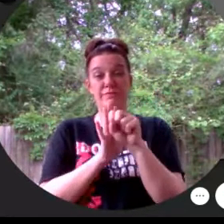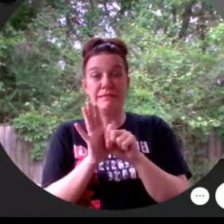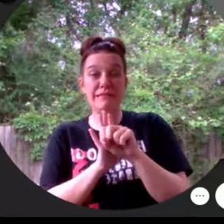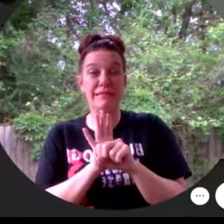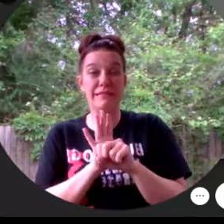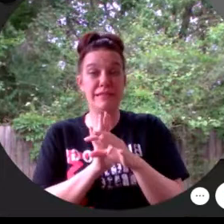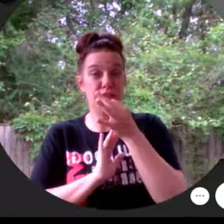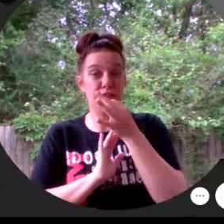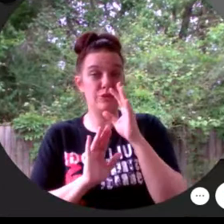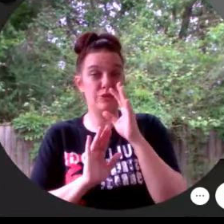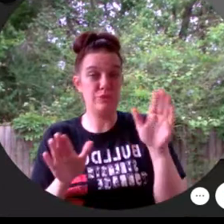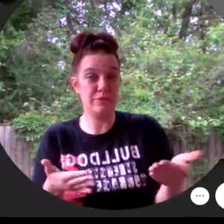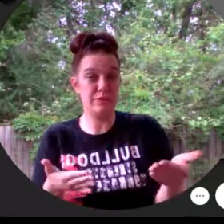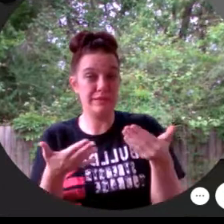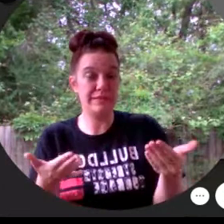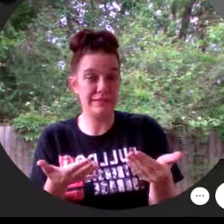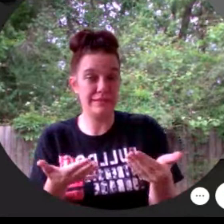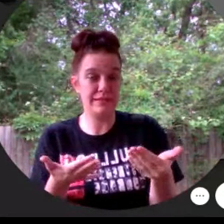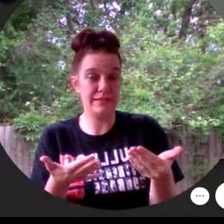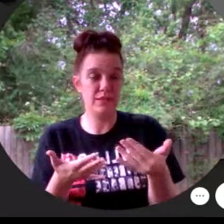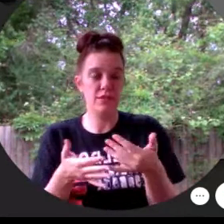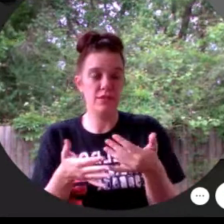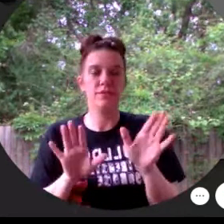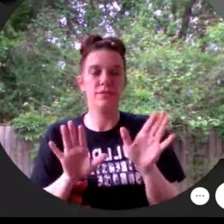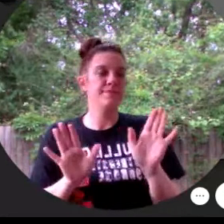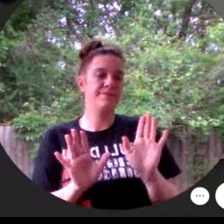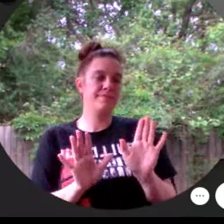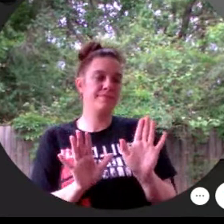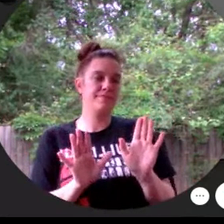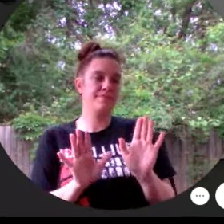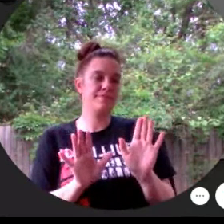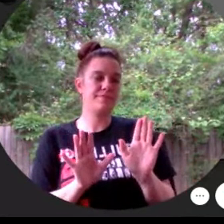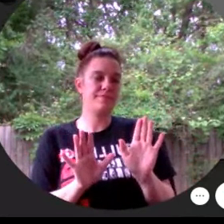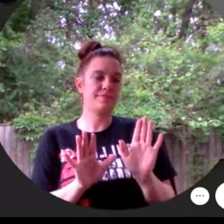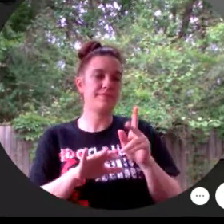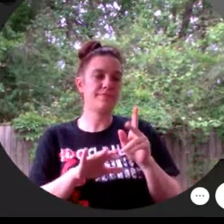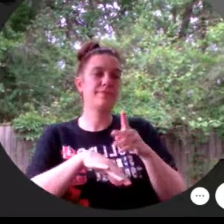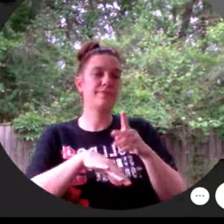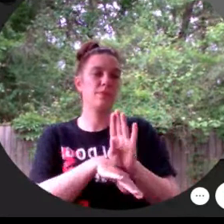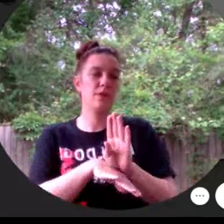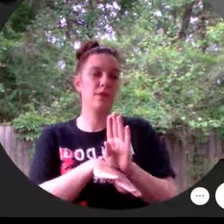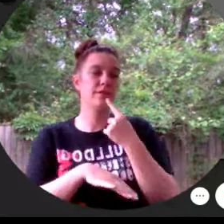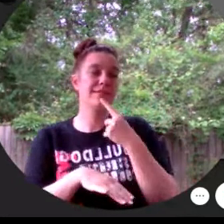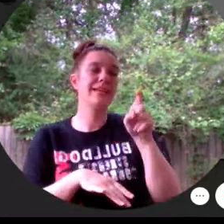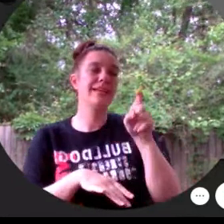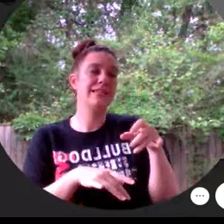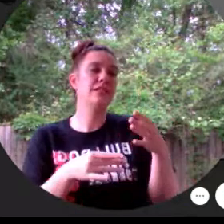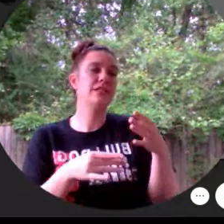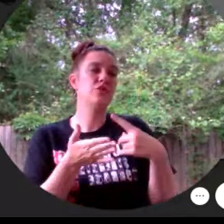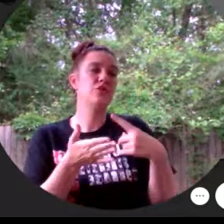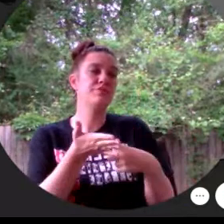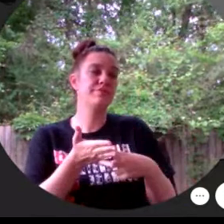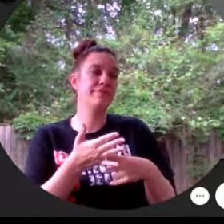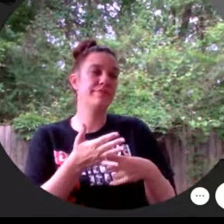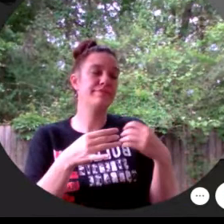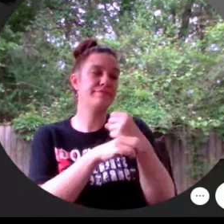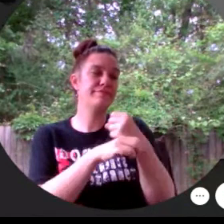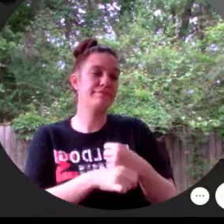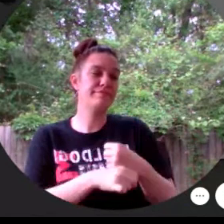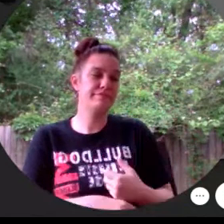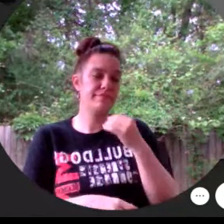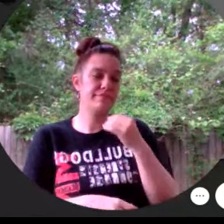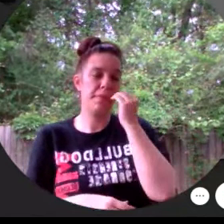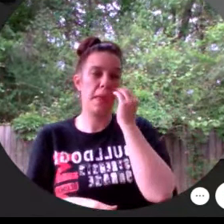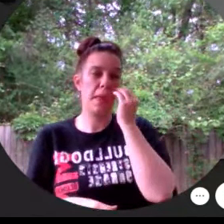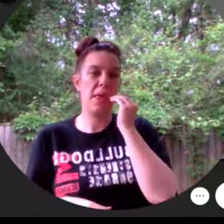I need to talk about the violence. Niles nodded. Of course. Barkin held up